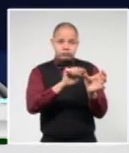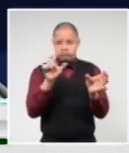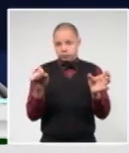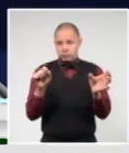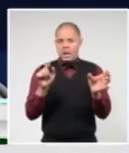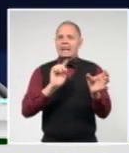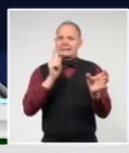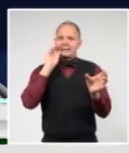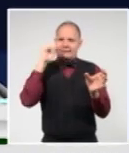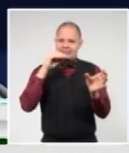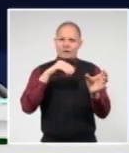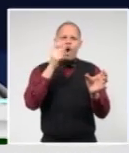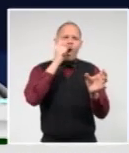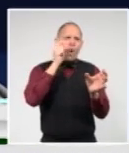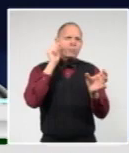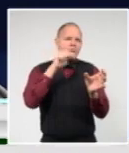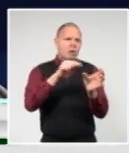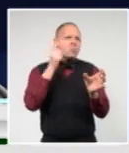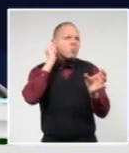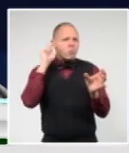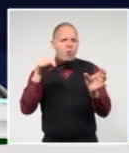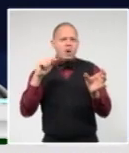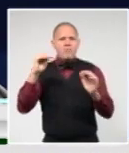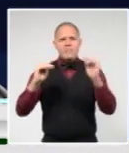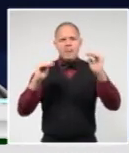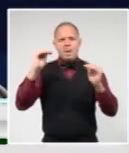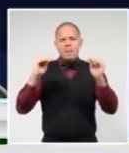testing. Overall, therefore,